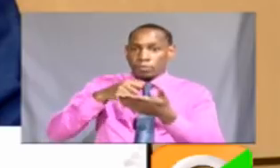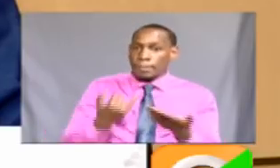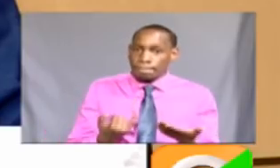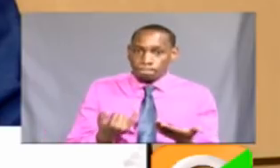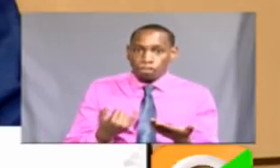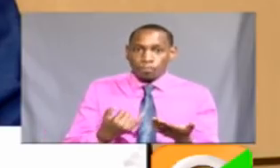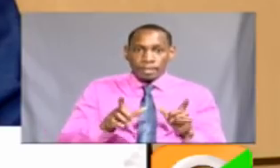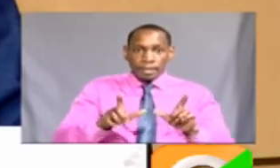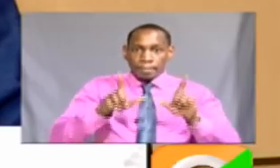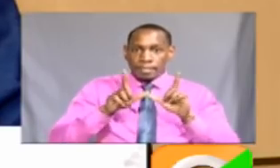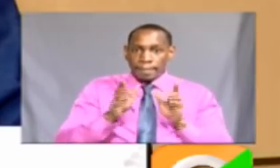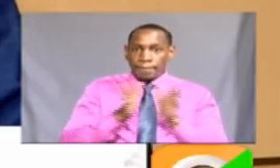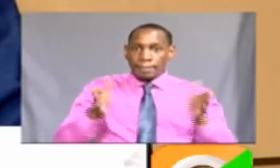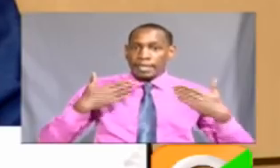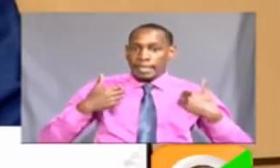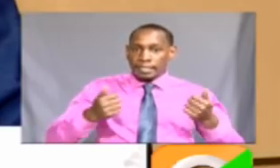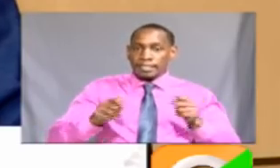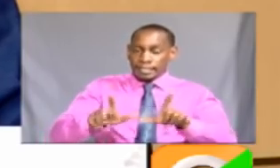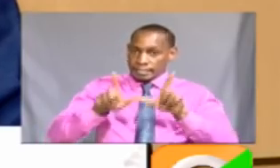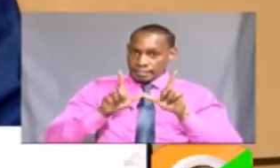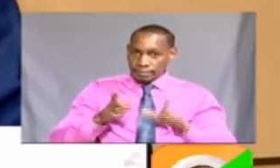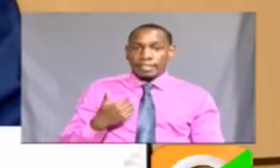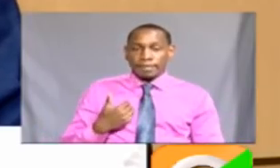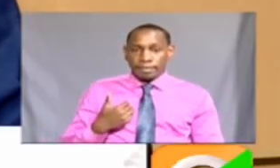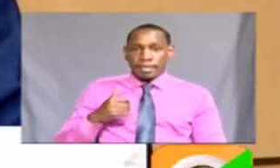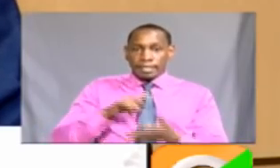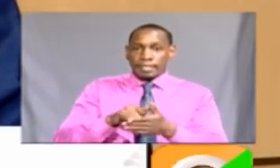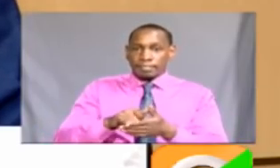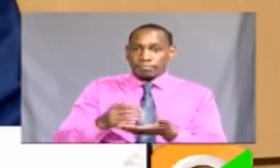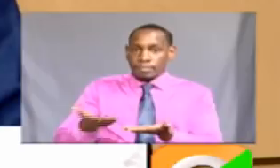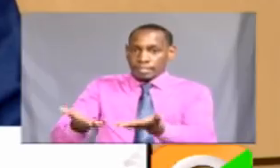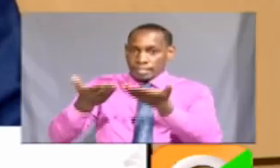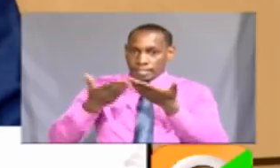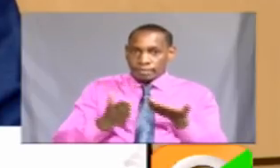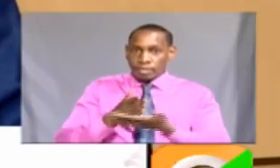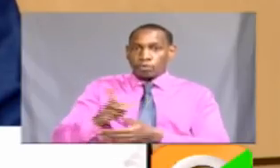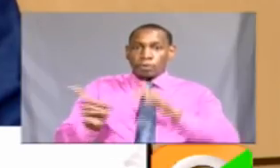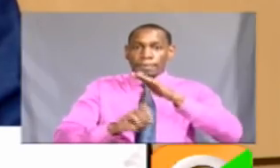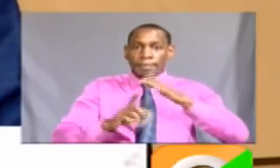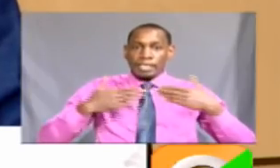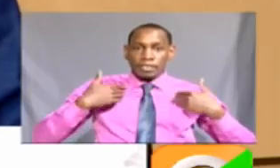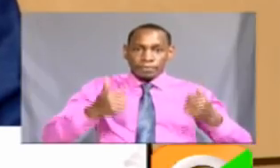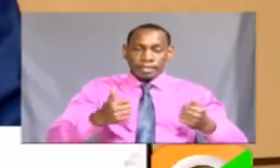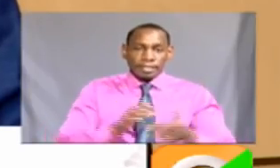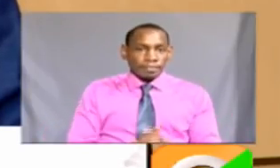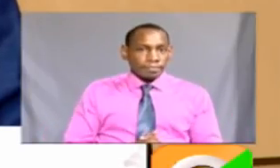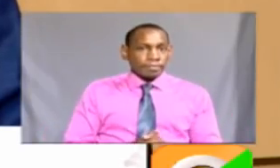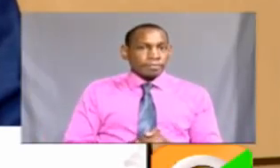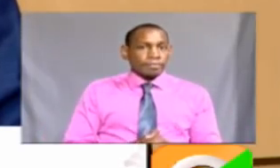in that permit is a public health certificate, which is issued by the Ministry of Health.